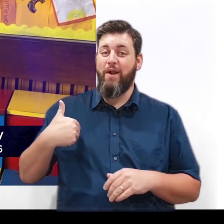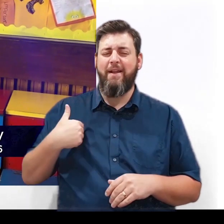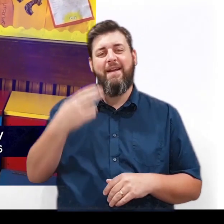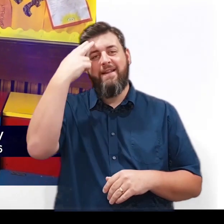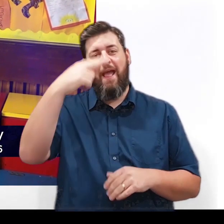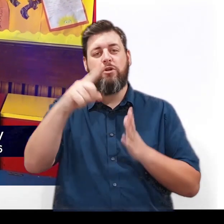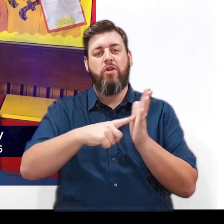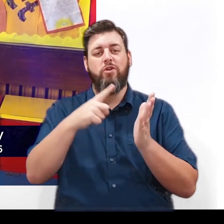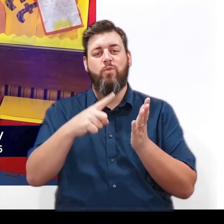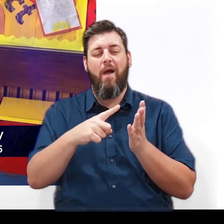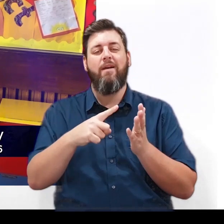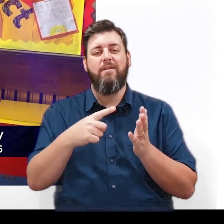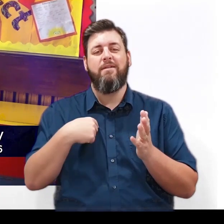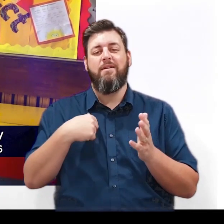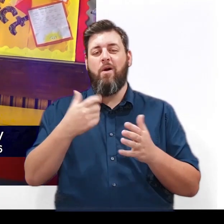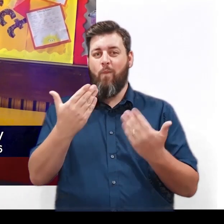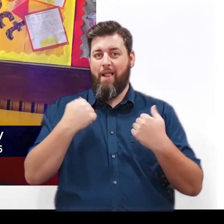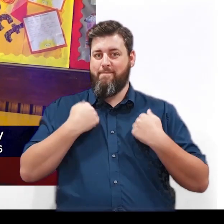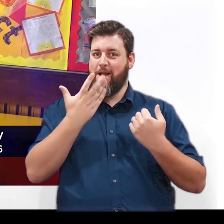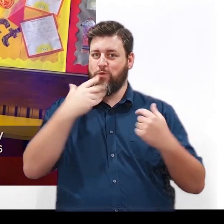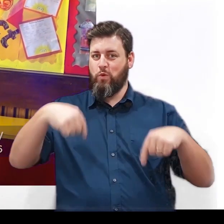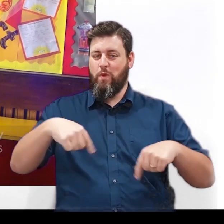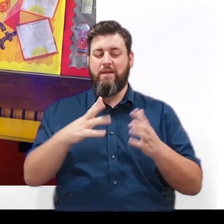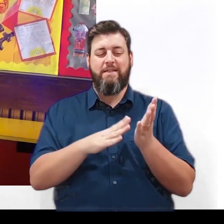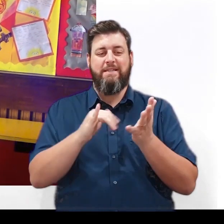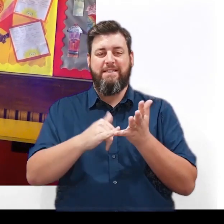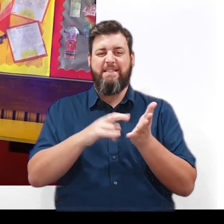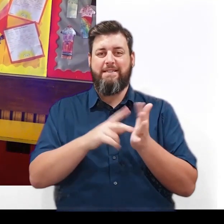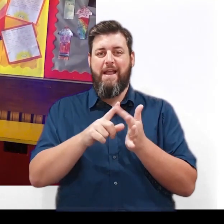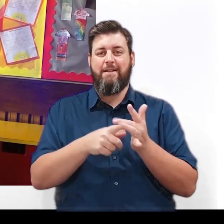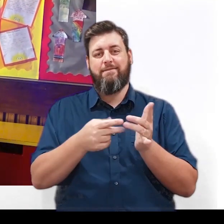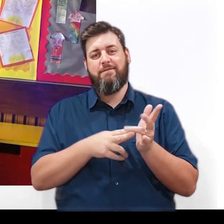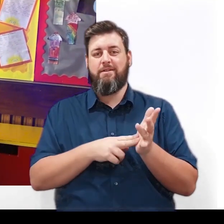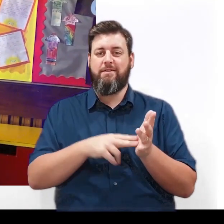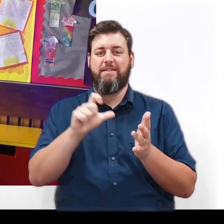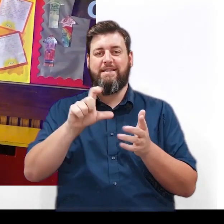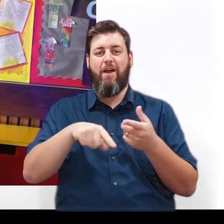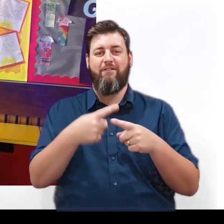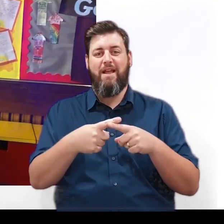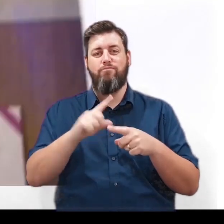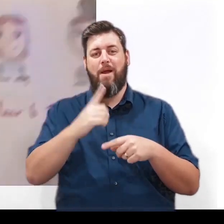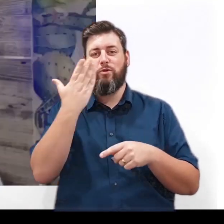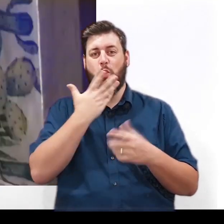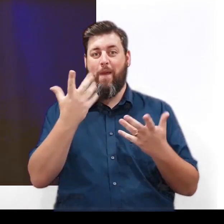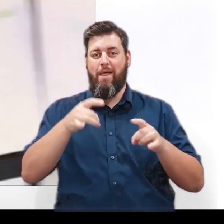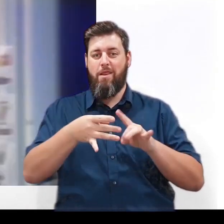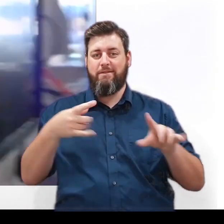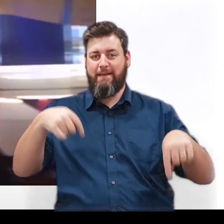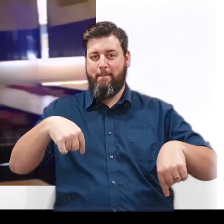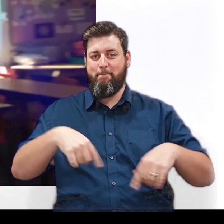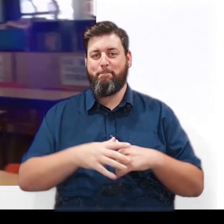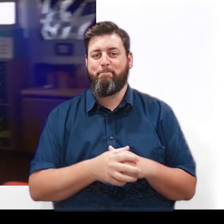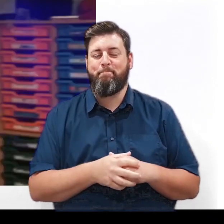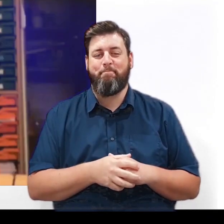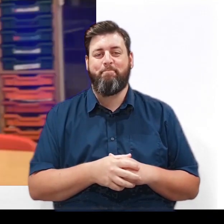Morning! My name is Joshua and welcome to my school, Sneinton CB Primary School, here in Nottingham.